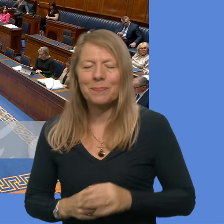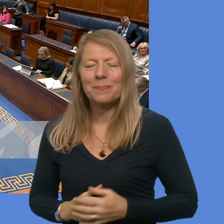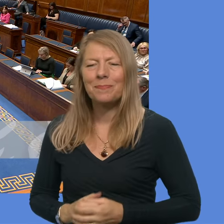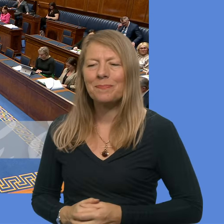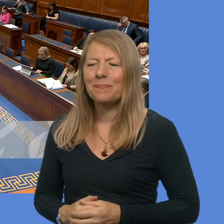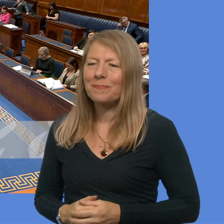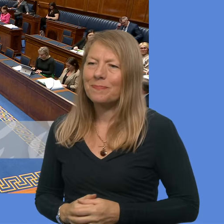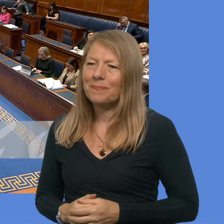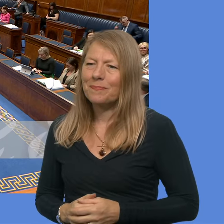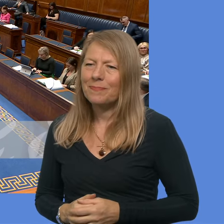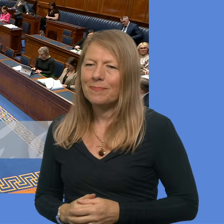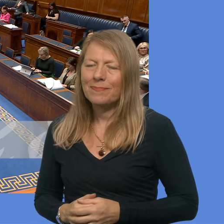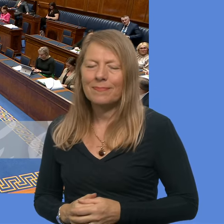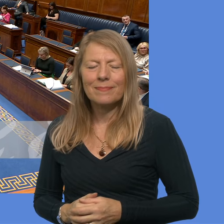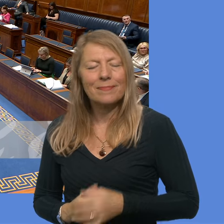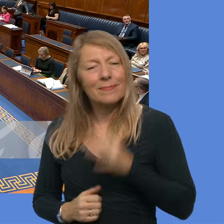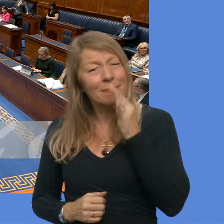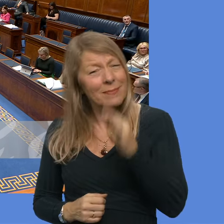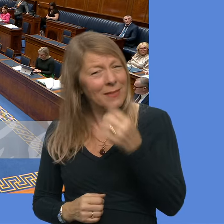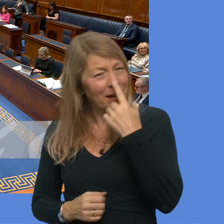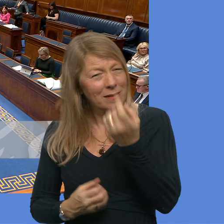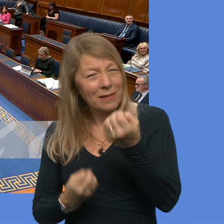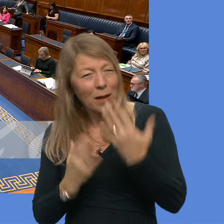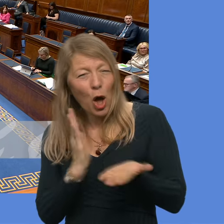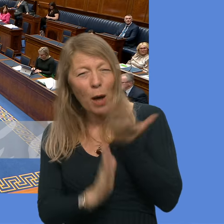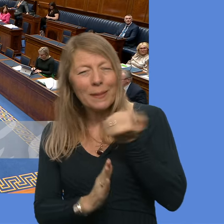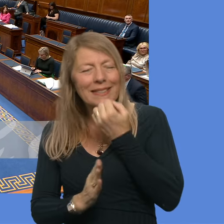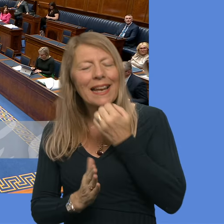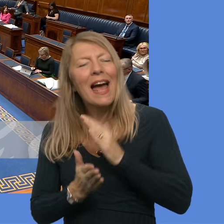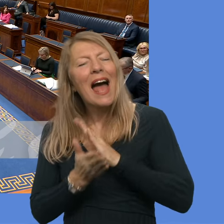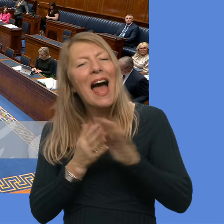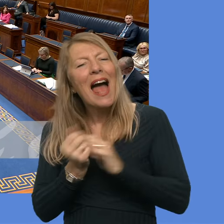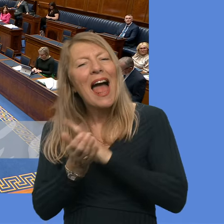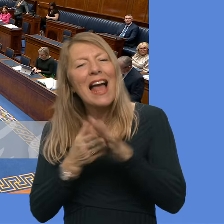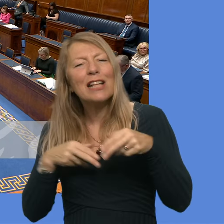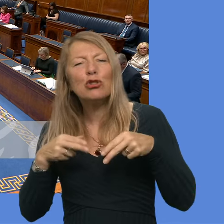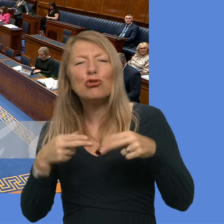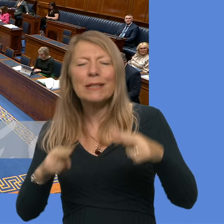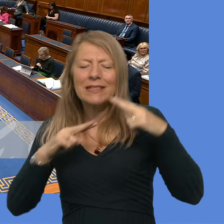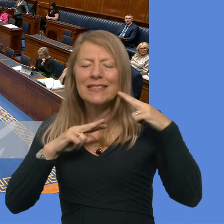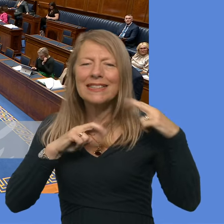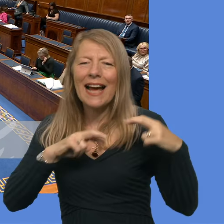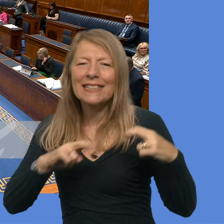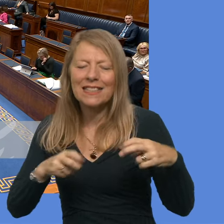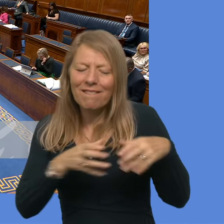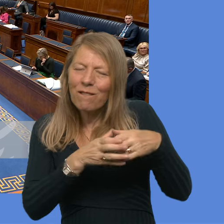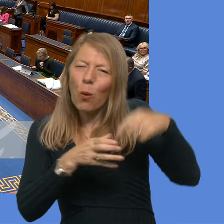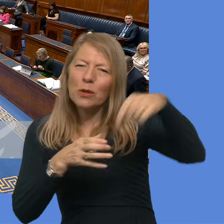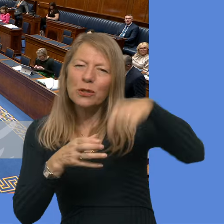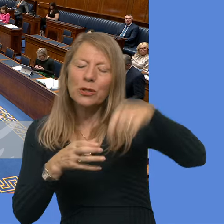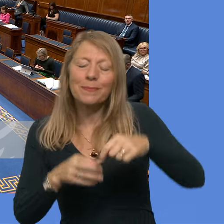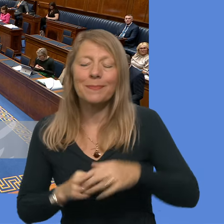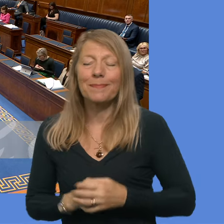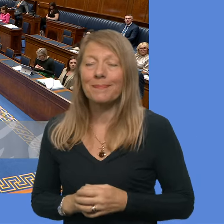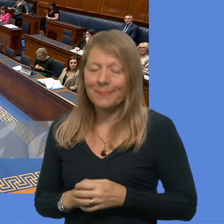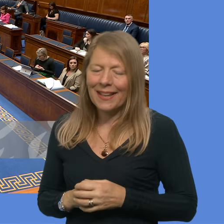Can the Minister provide an update on the High Street Task Force, please? Minister. The Task Force report delivering a